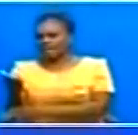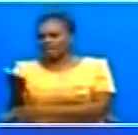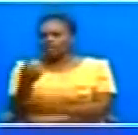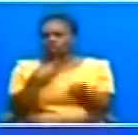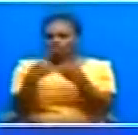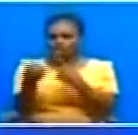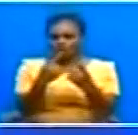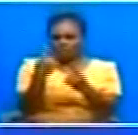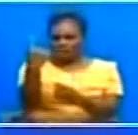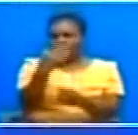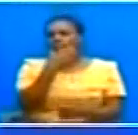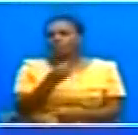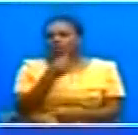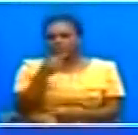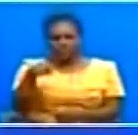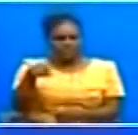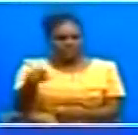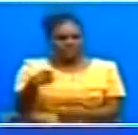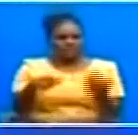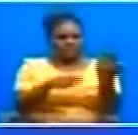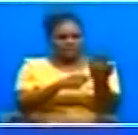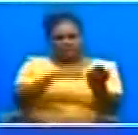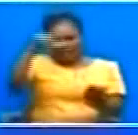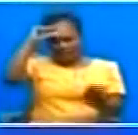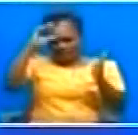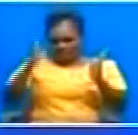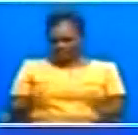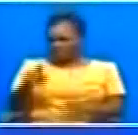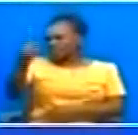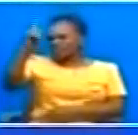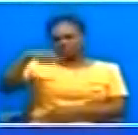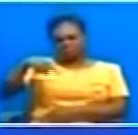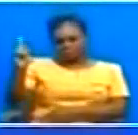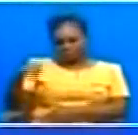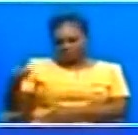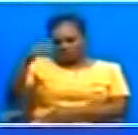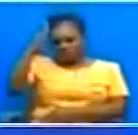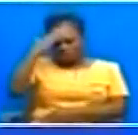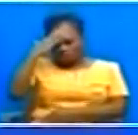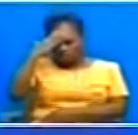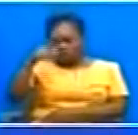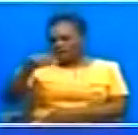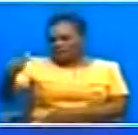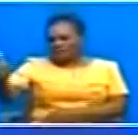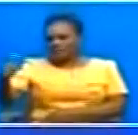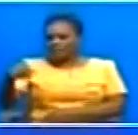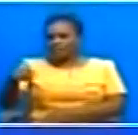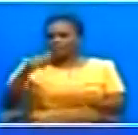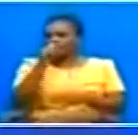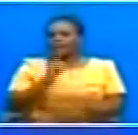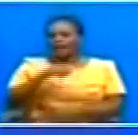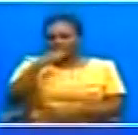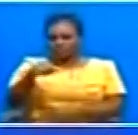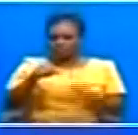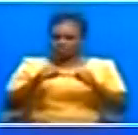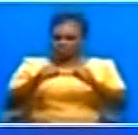spotlight on the story of one boy who has been nicknamed the governor, who beats all odds, and he knows that unlike his counterparts in private schools who